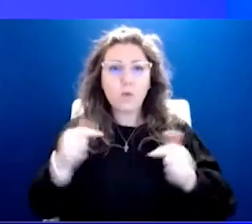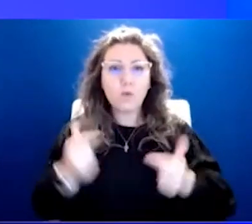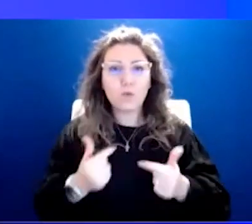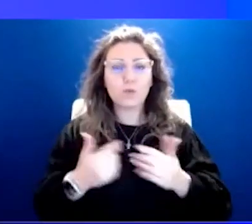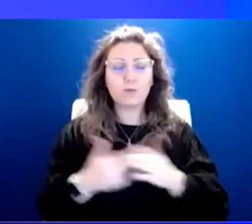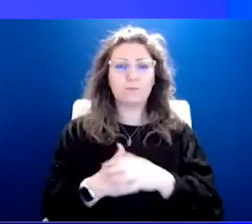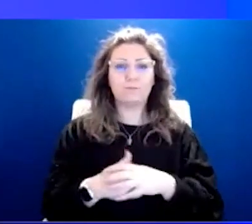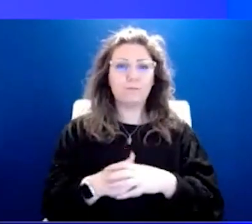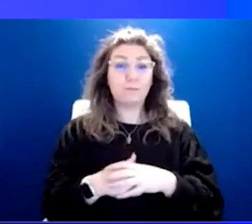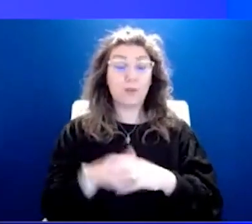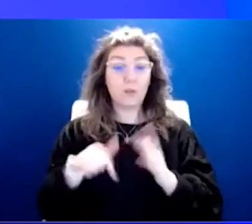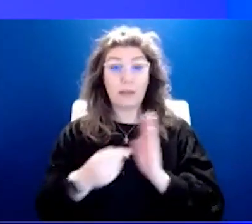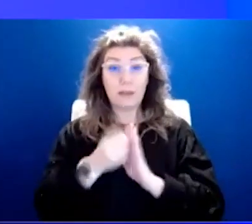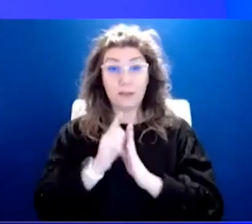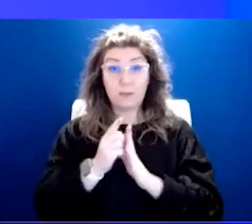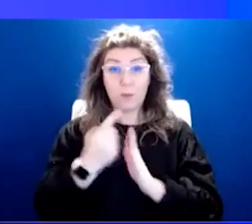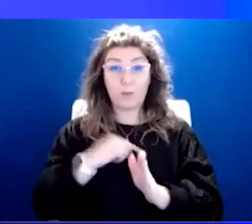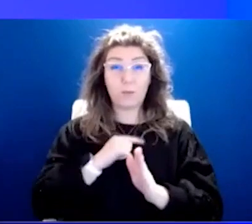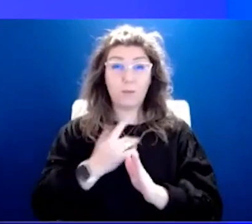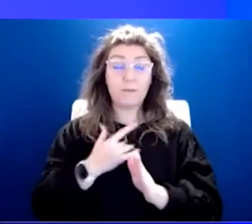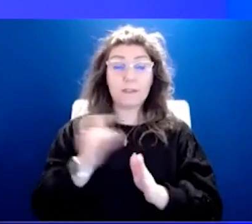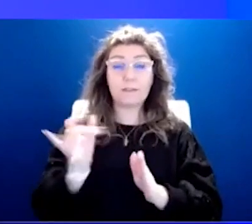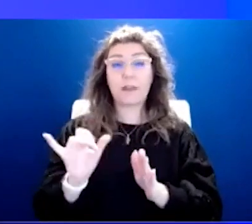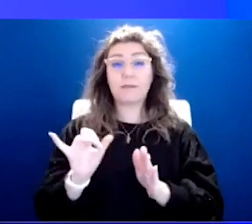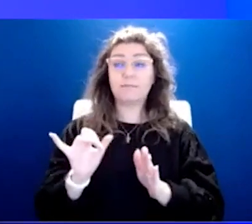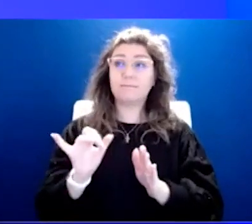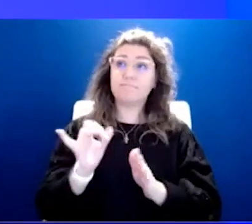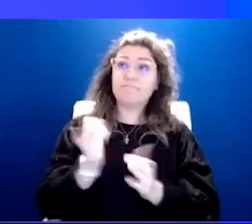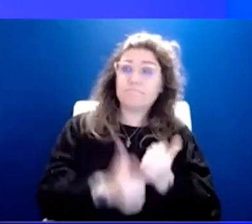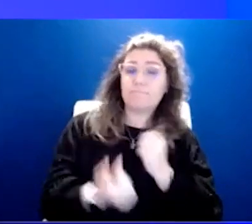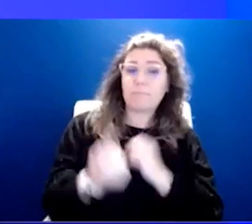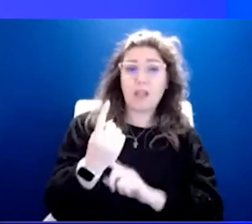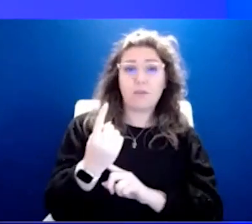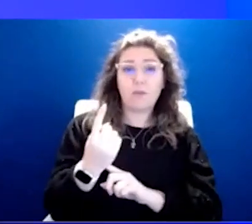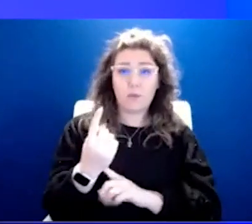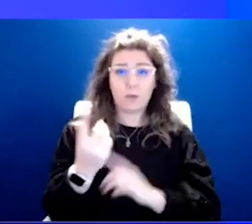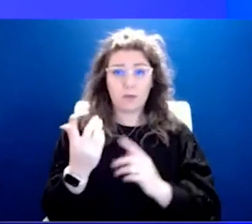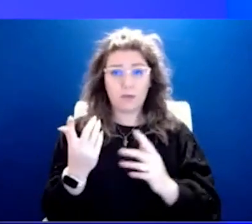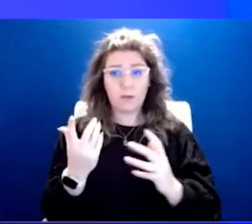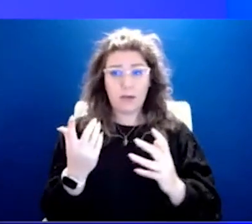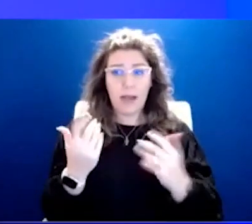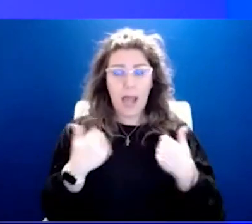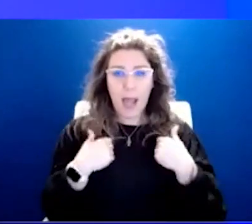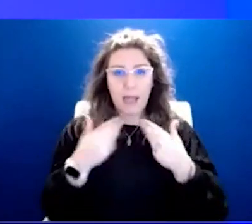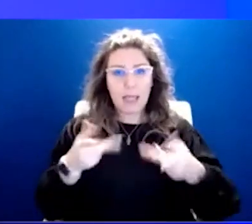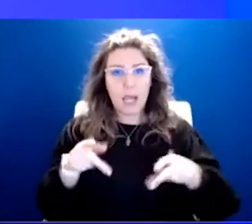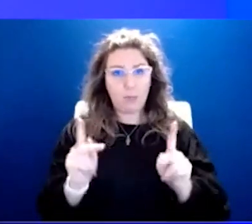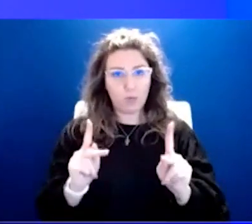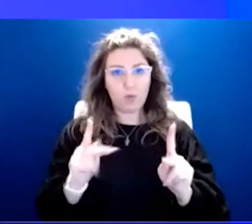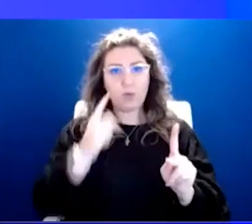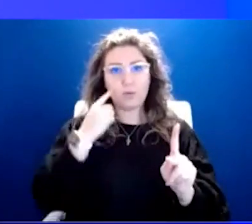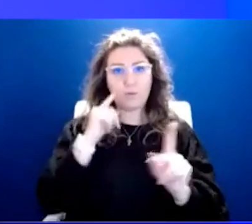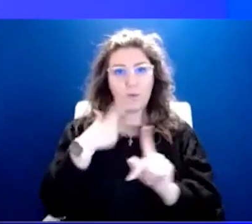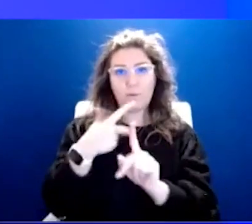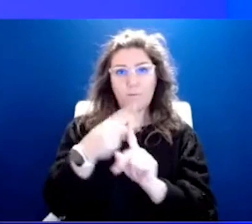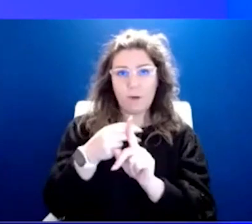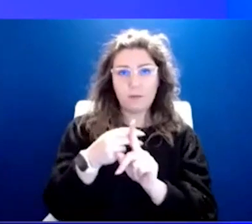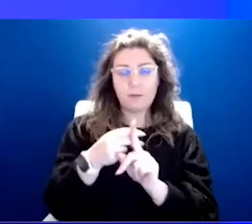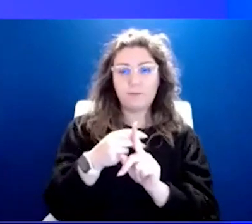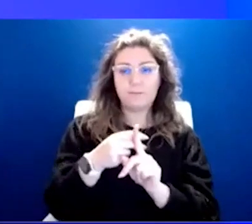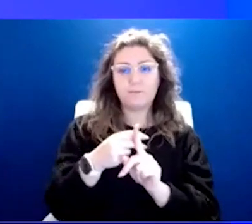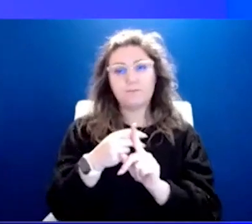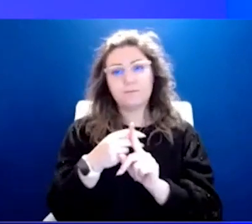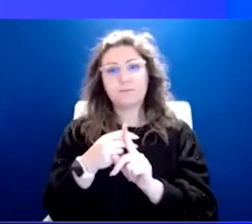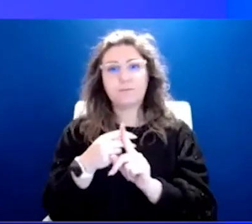like that pretty much everybody who has had an opportunity to get vaccinated. So now